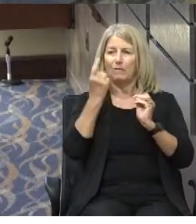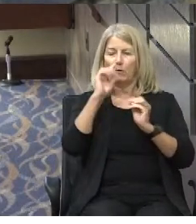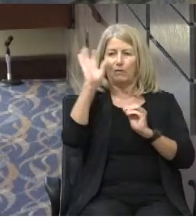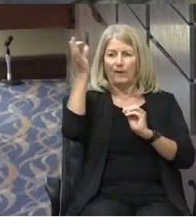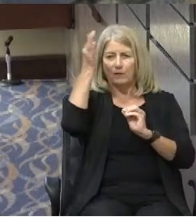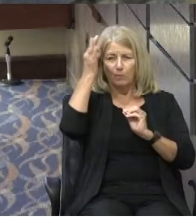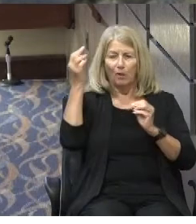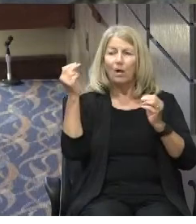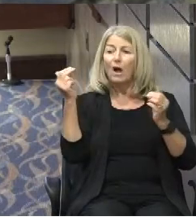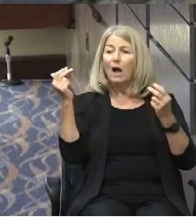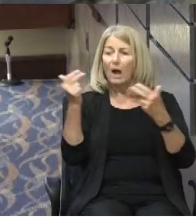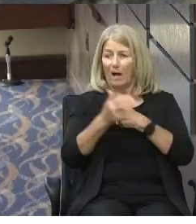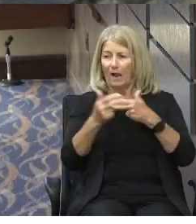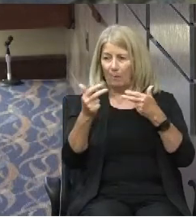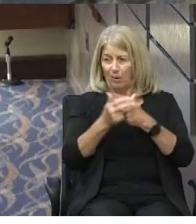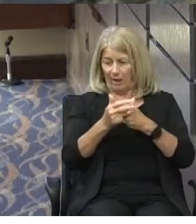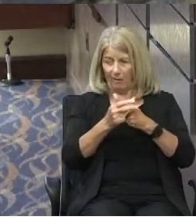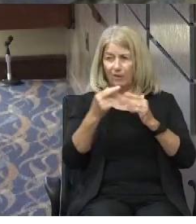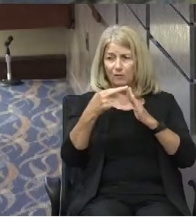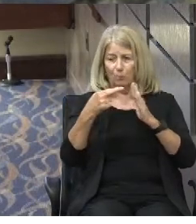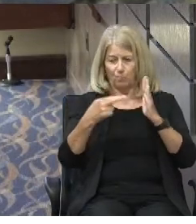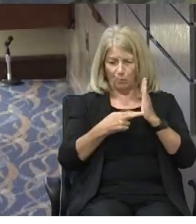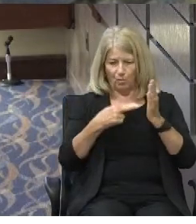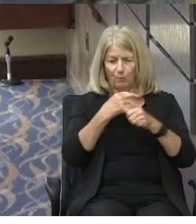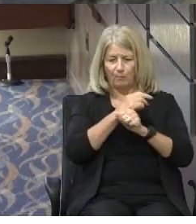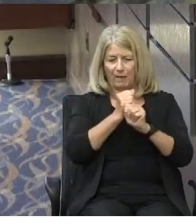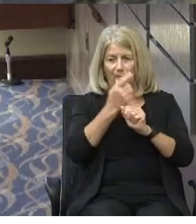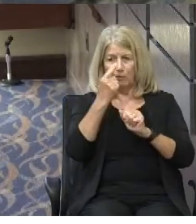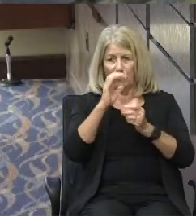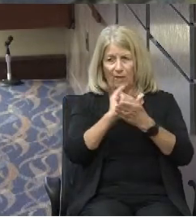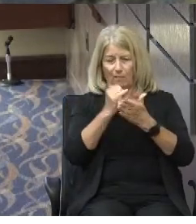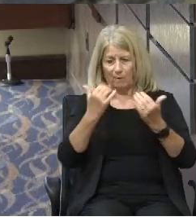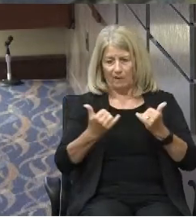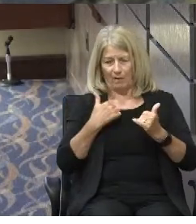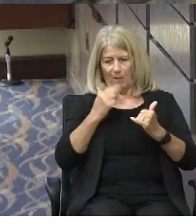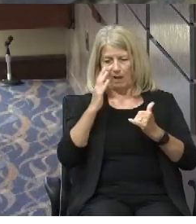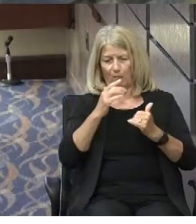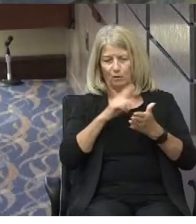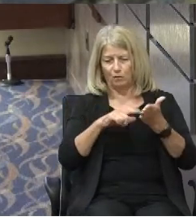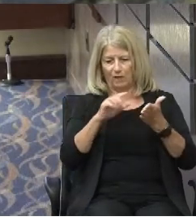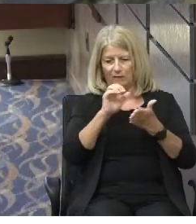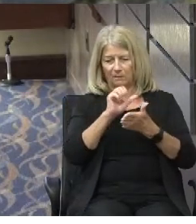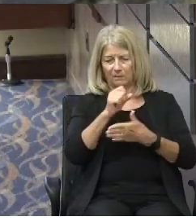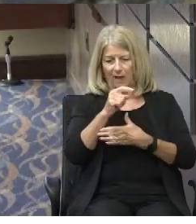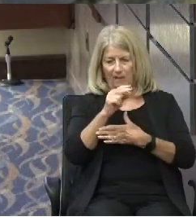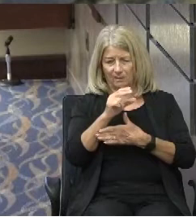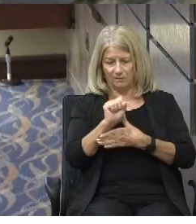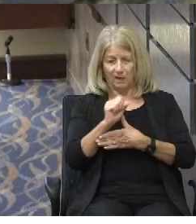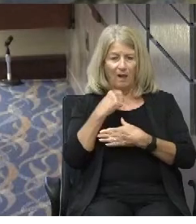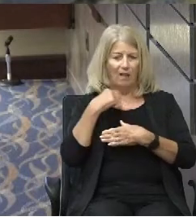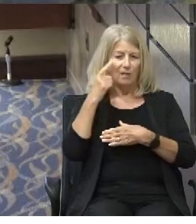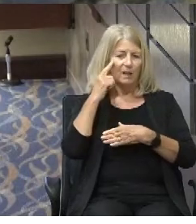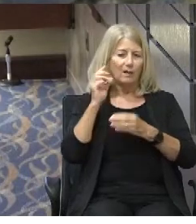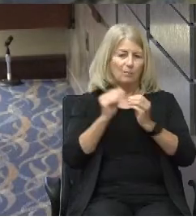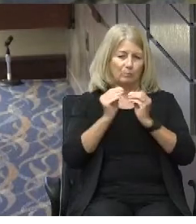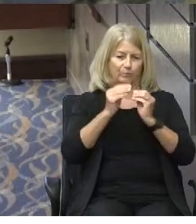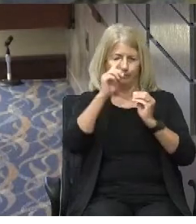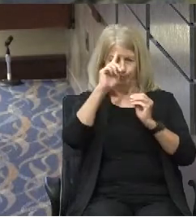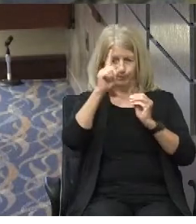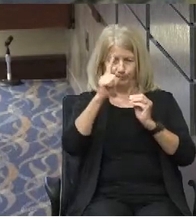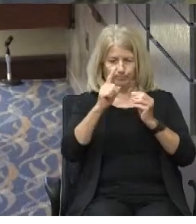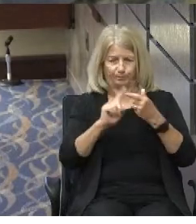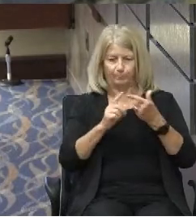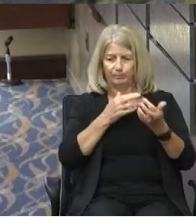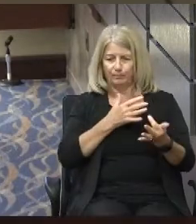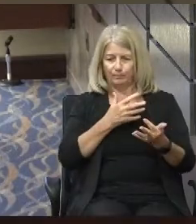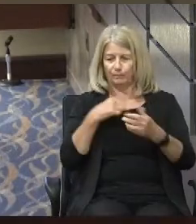in rulemaking right now for that. So I will check on the status of that rulemaking. I think we would be smarter to wait until it's